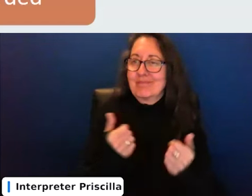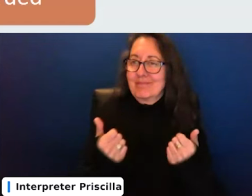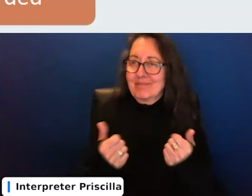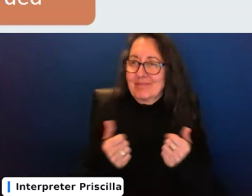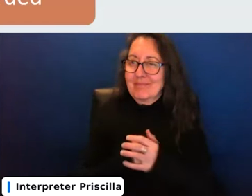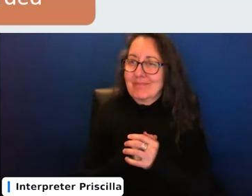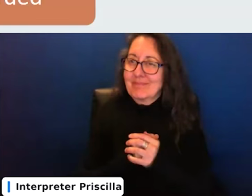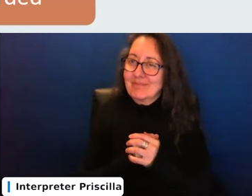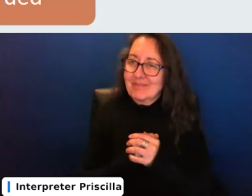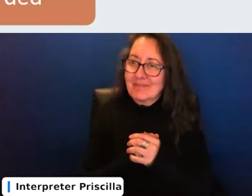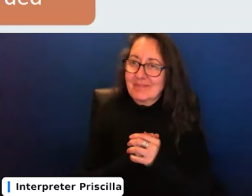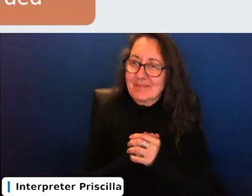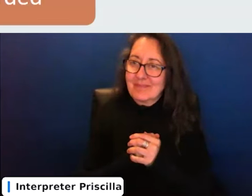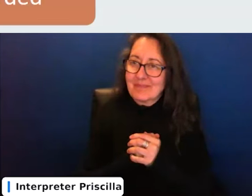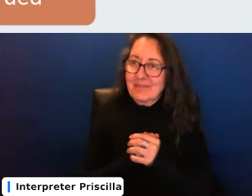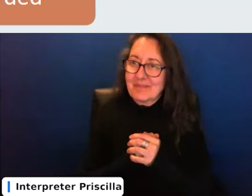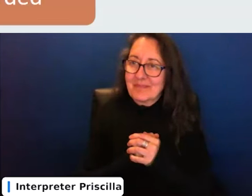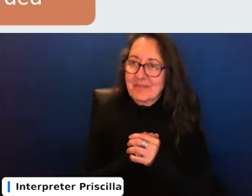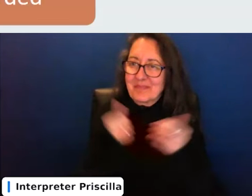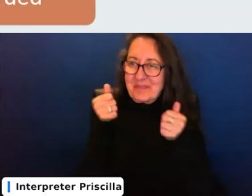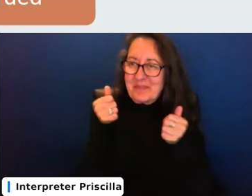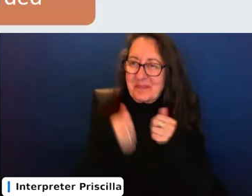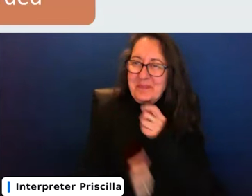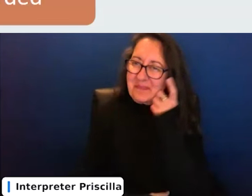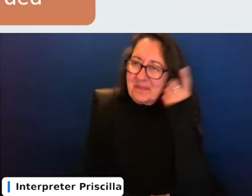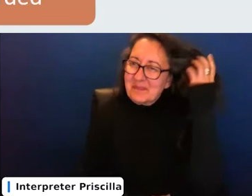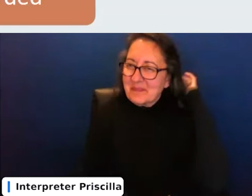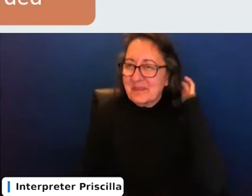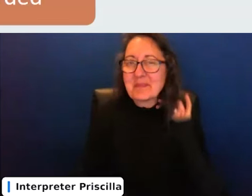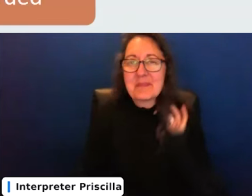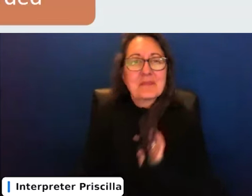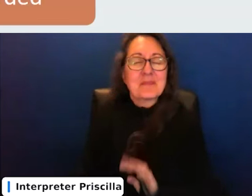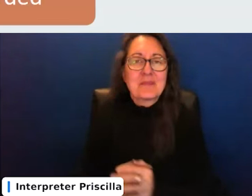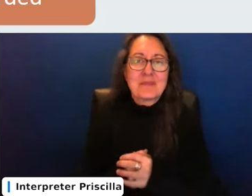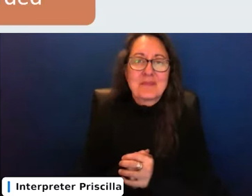Just waiting for our Auslan interpreters to catch up. Oh, perfect.